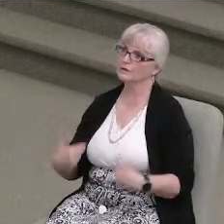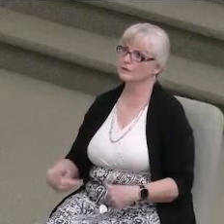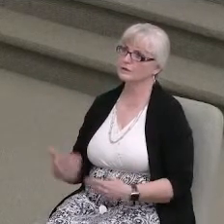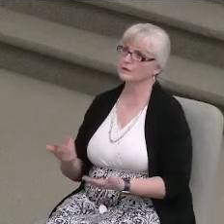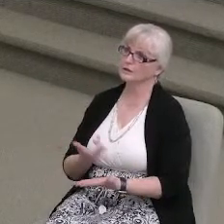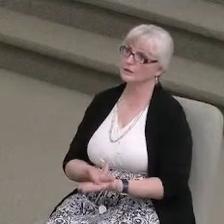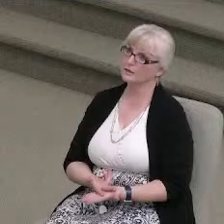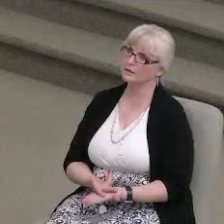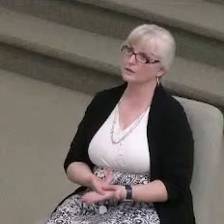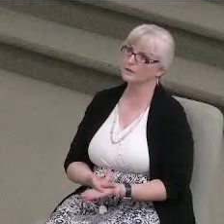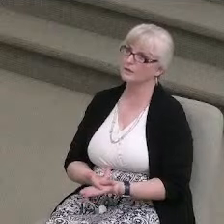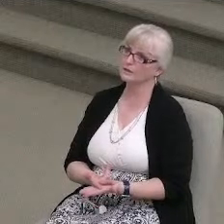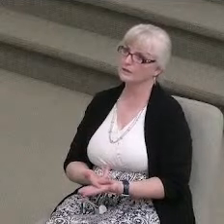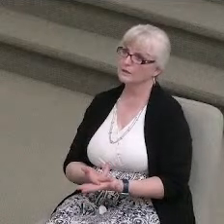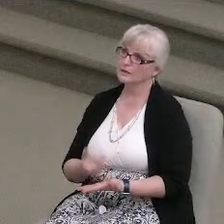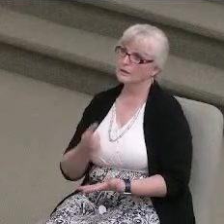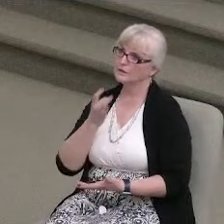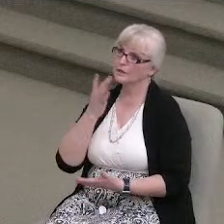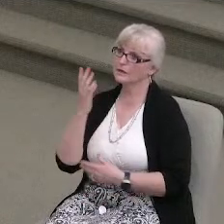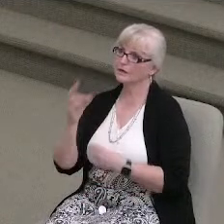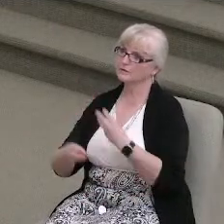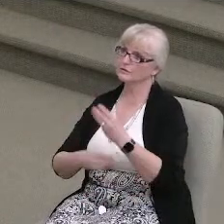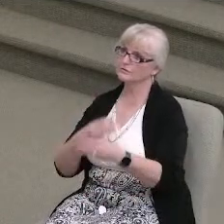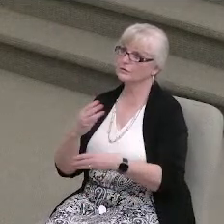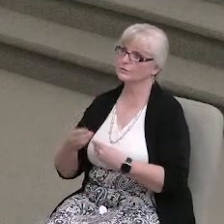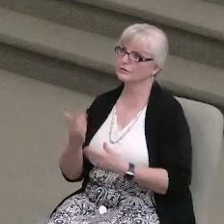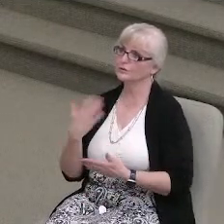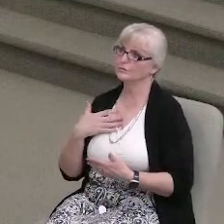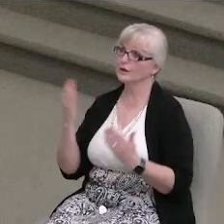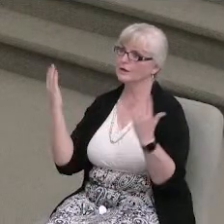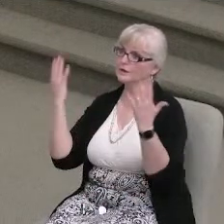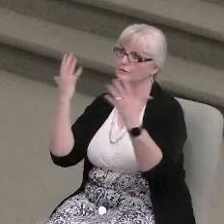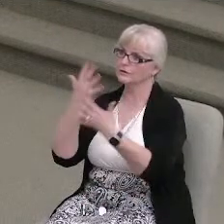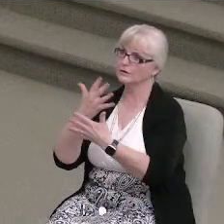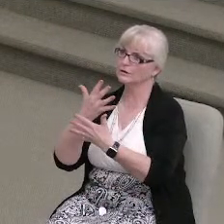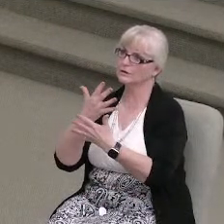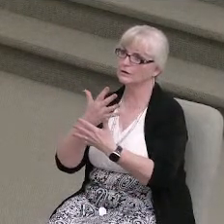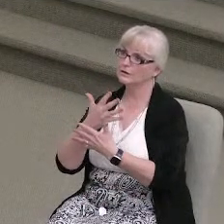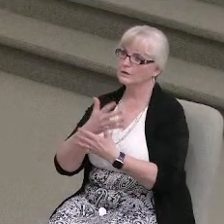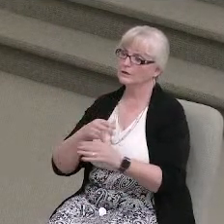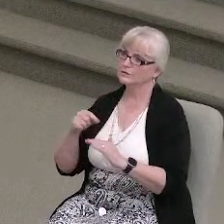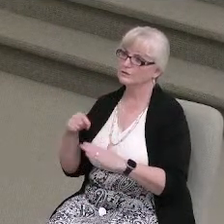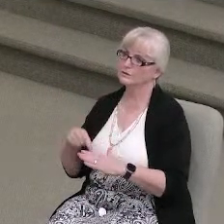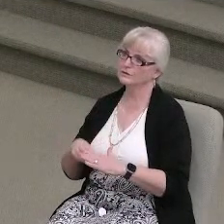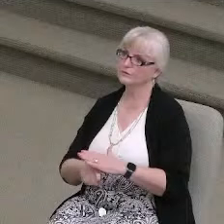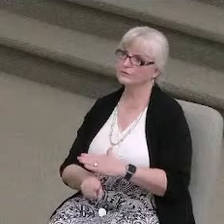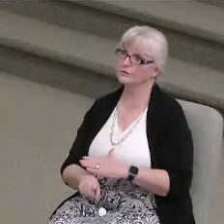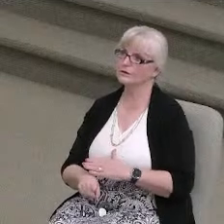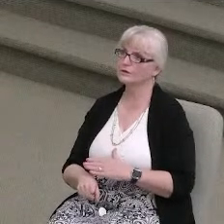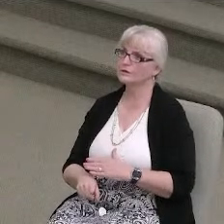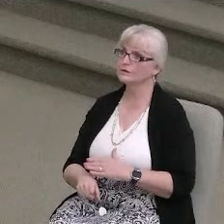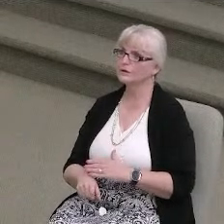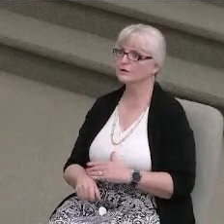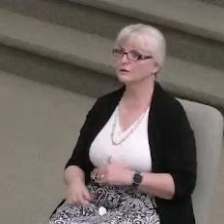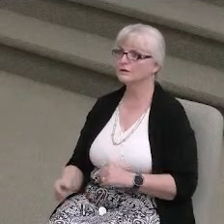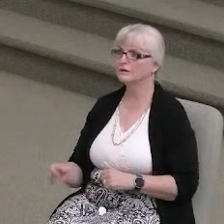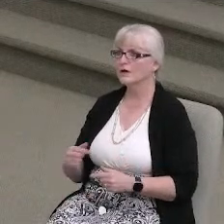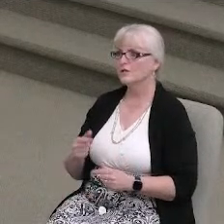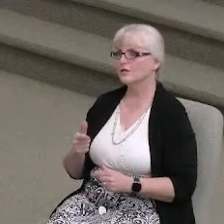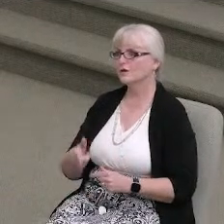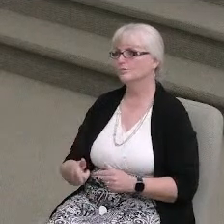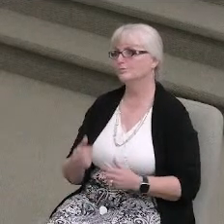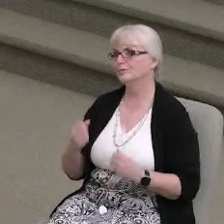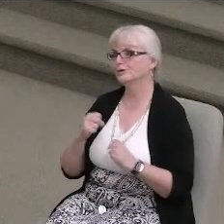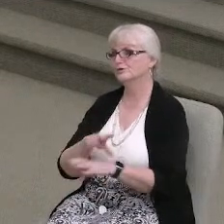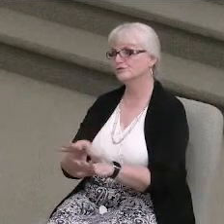body lay, light of the world by darkness slain.